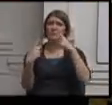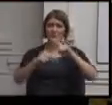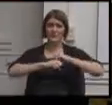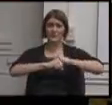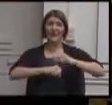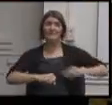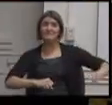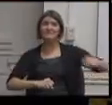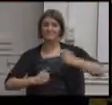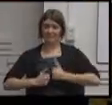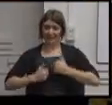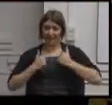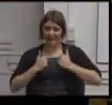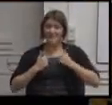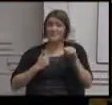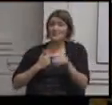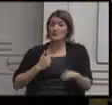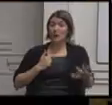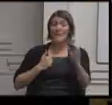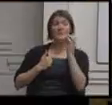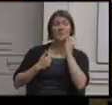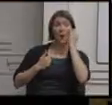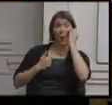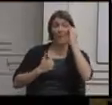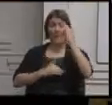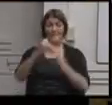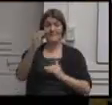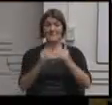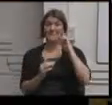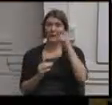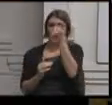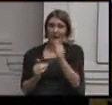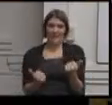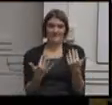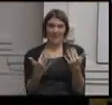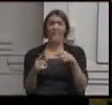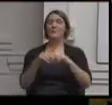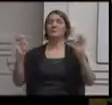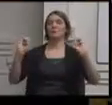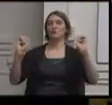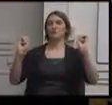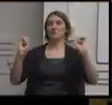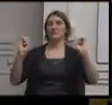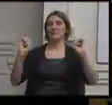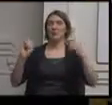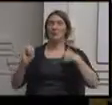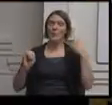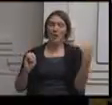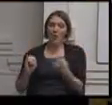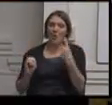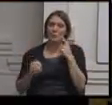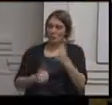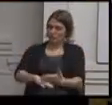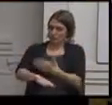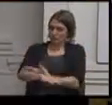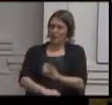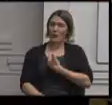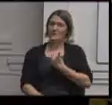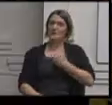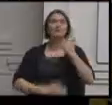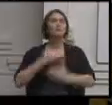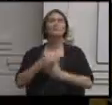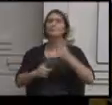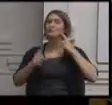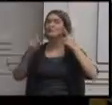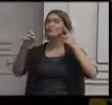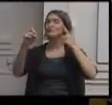protect lives and property from the effects of fire and all other emergencies, and continually look for ways to improve our services